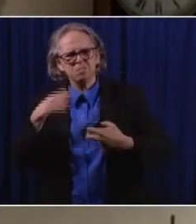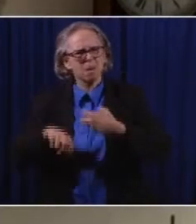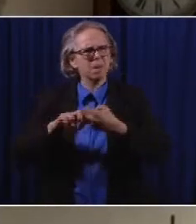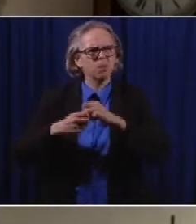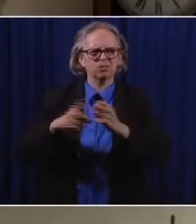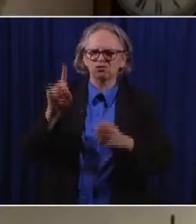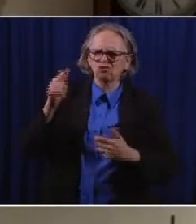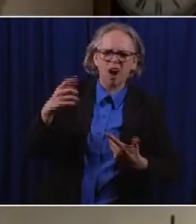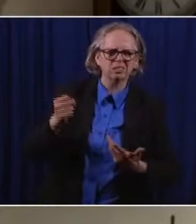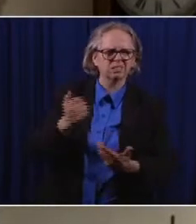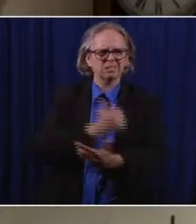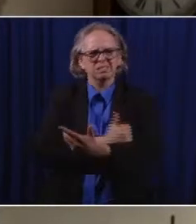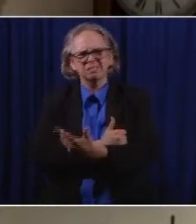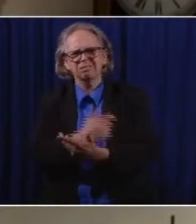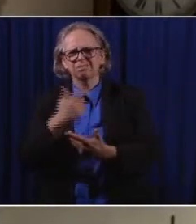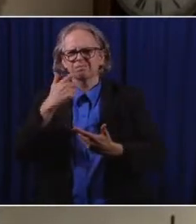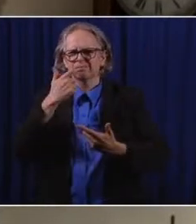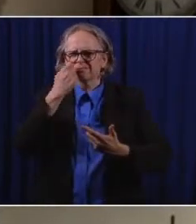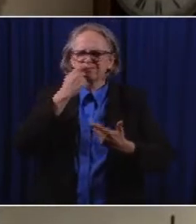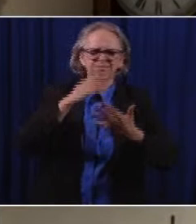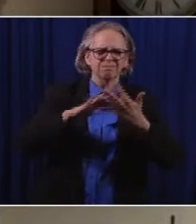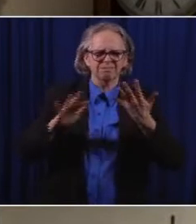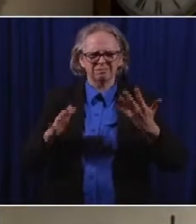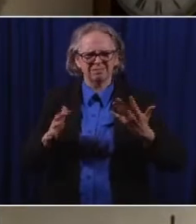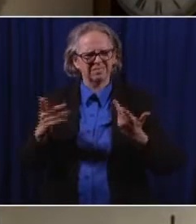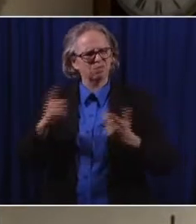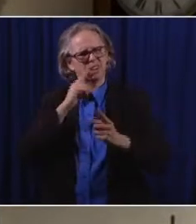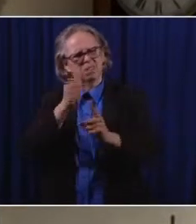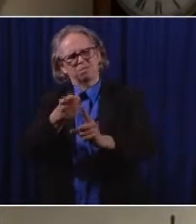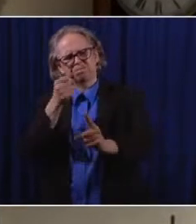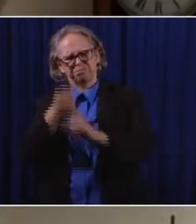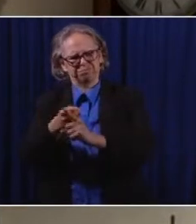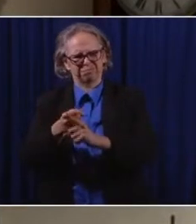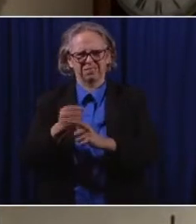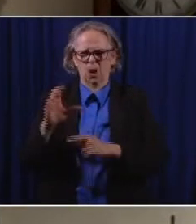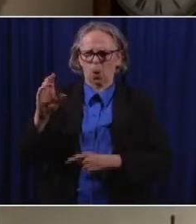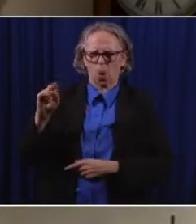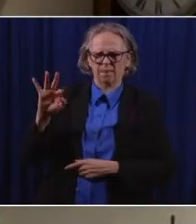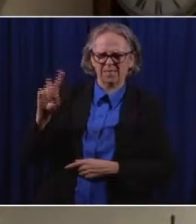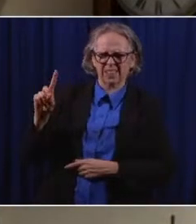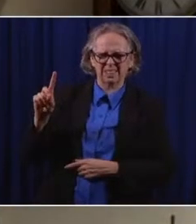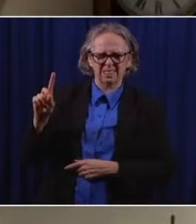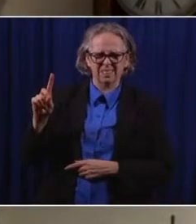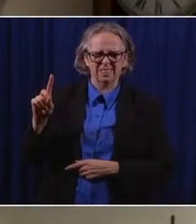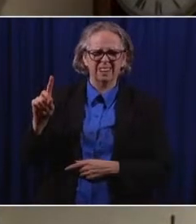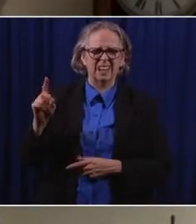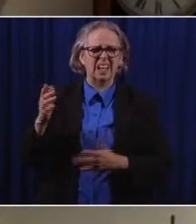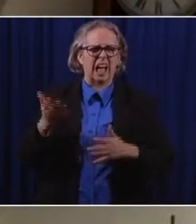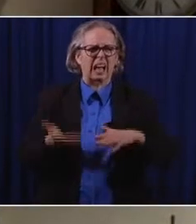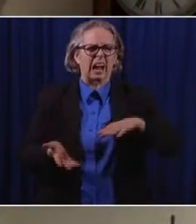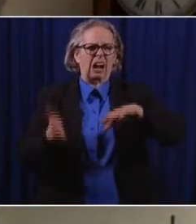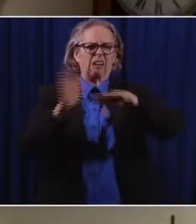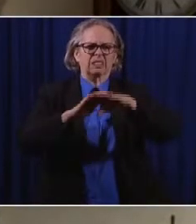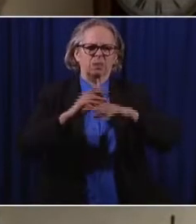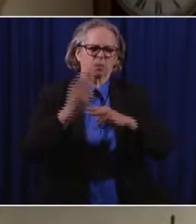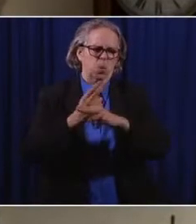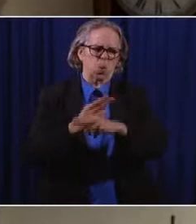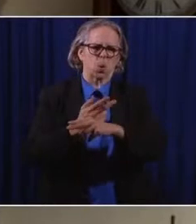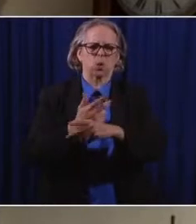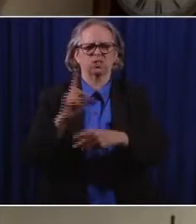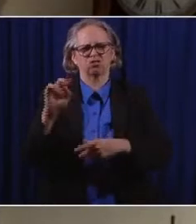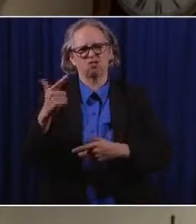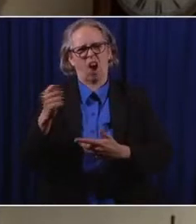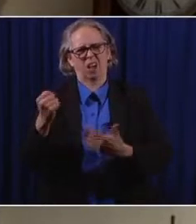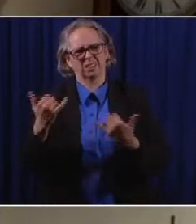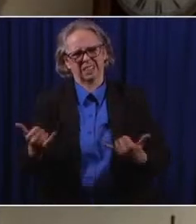sad outcomes or sad things we're seeing from COVID is we've seen an increase in drug use in Ohio. We'll now